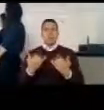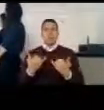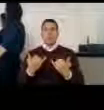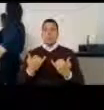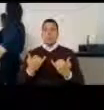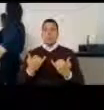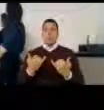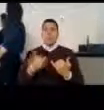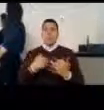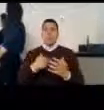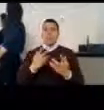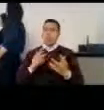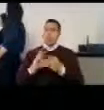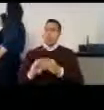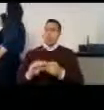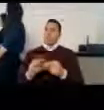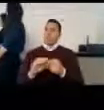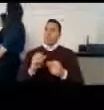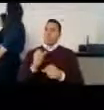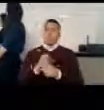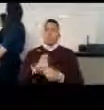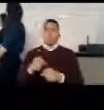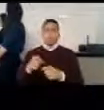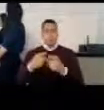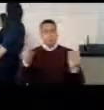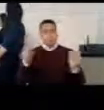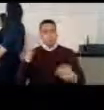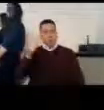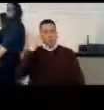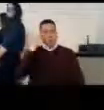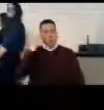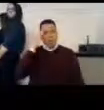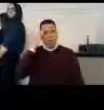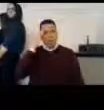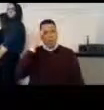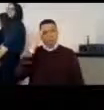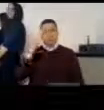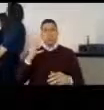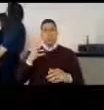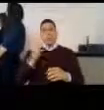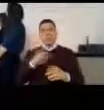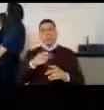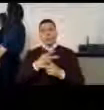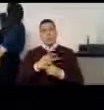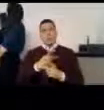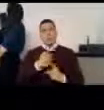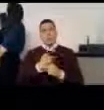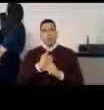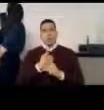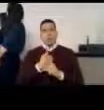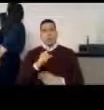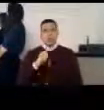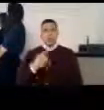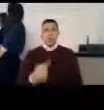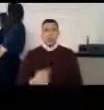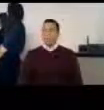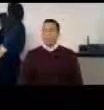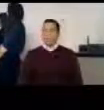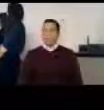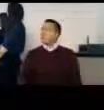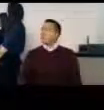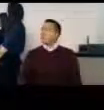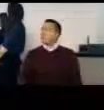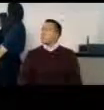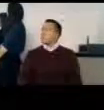that we just want to bring the awareness that you, as an individual, have to take care of yourself